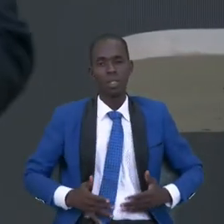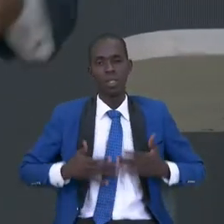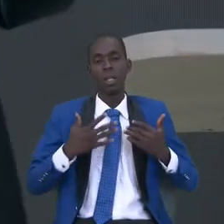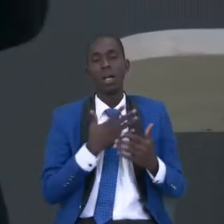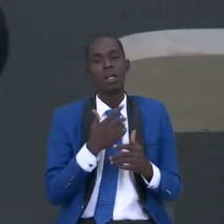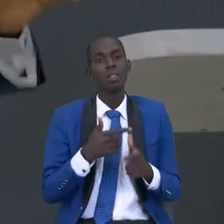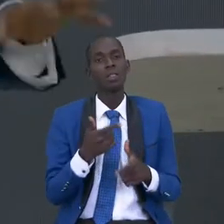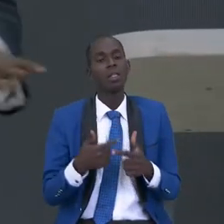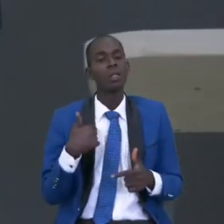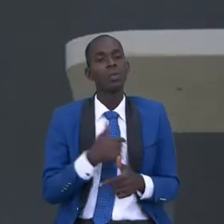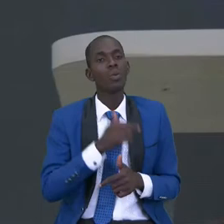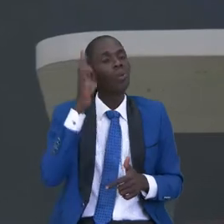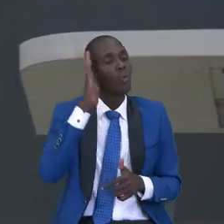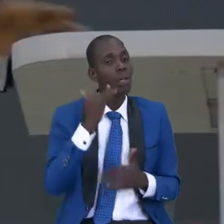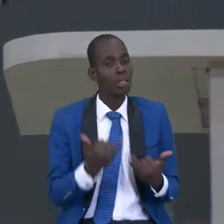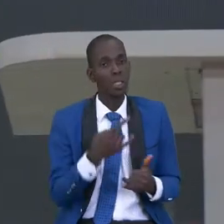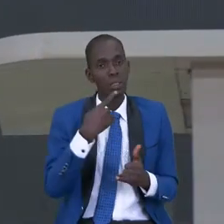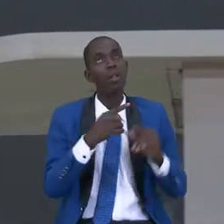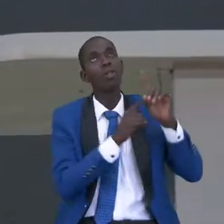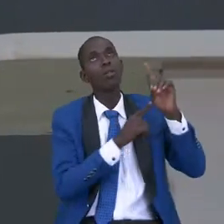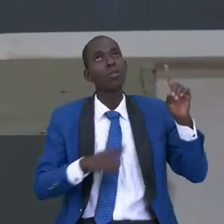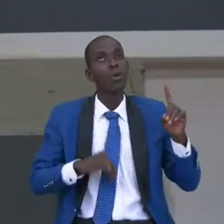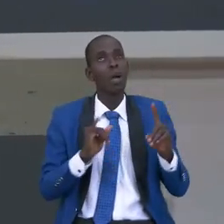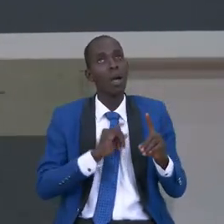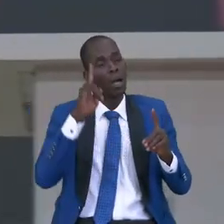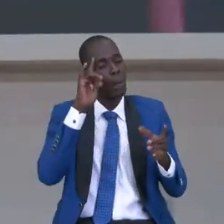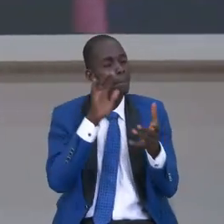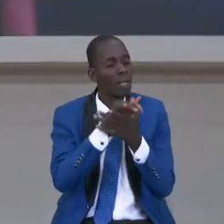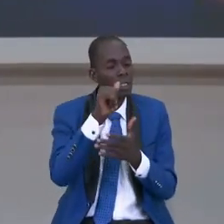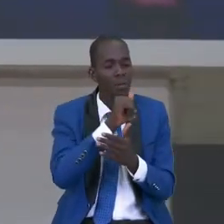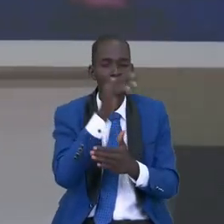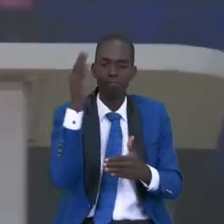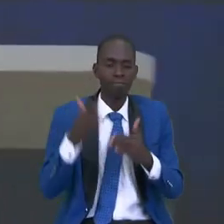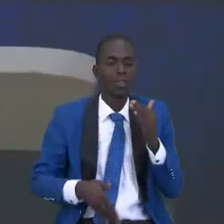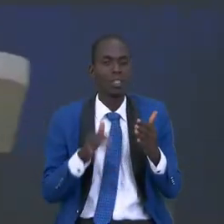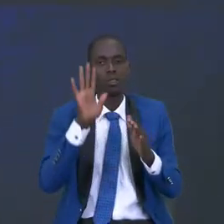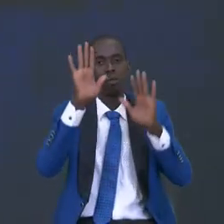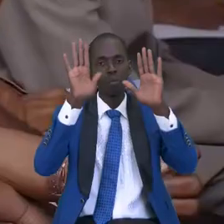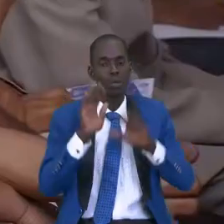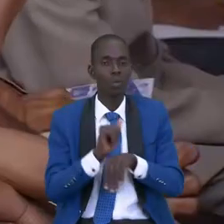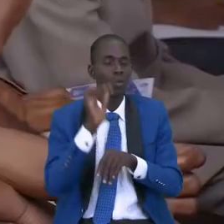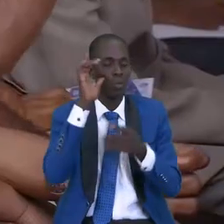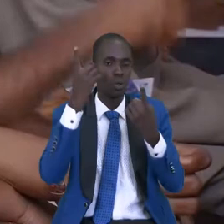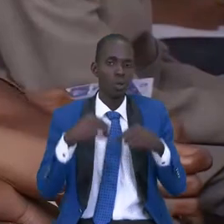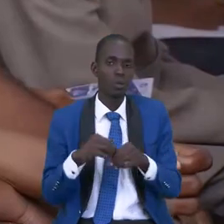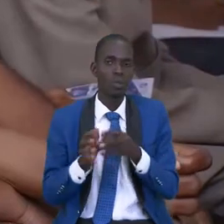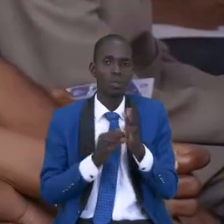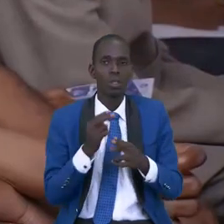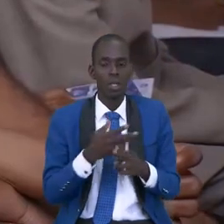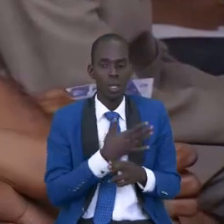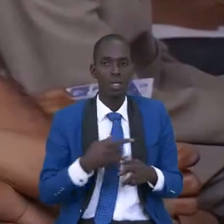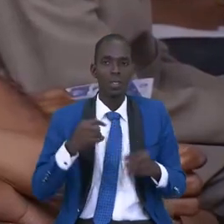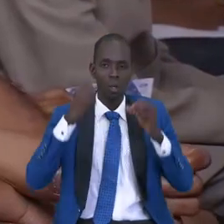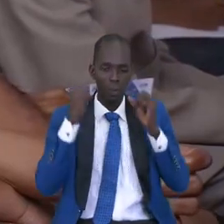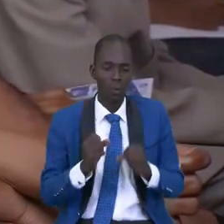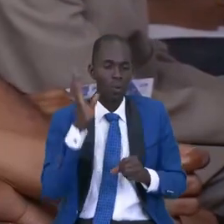say, Lord, I believe, full stop, and your miracle will come, and the power will come, and